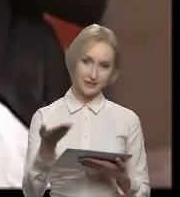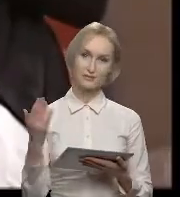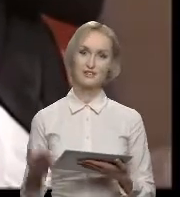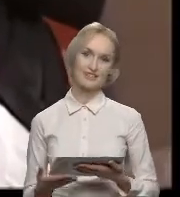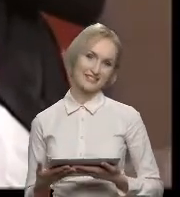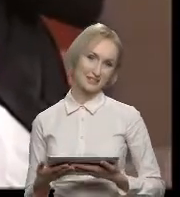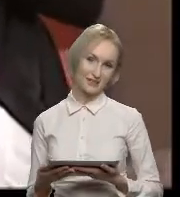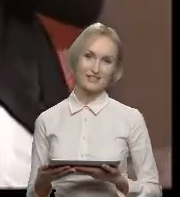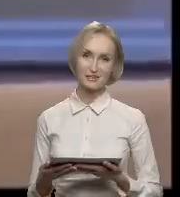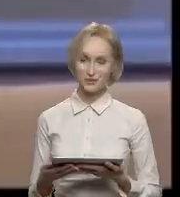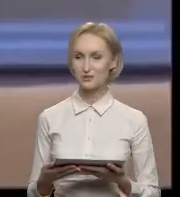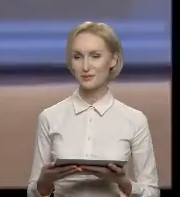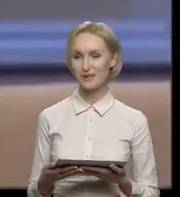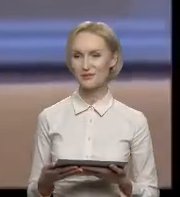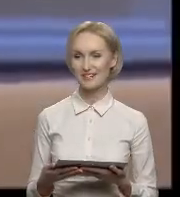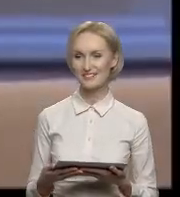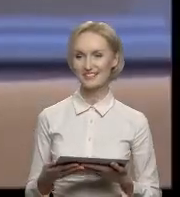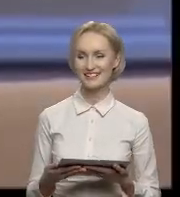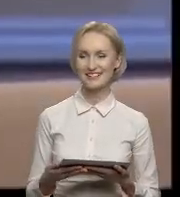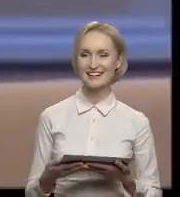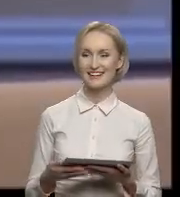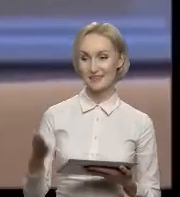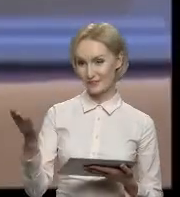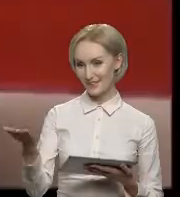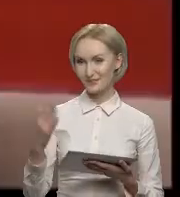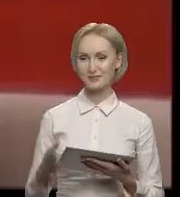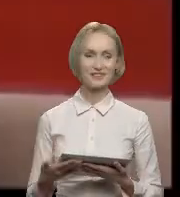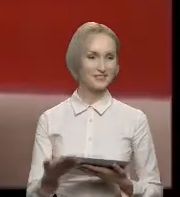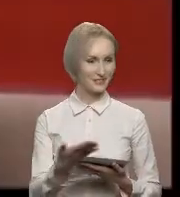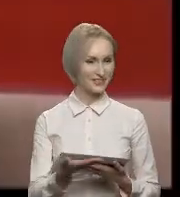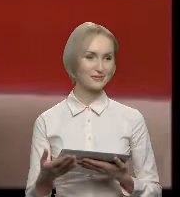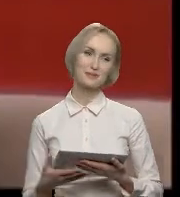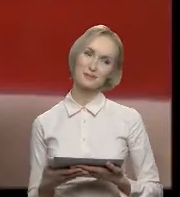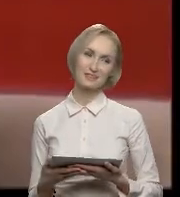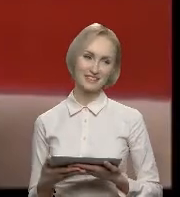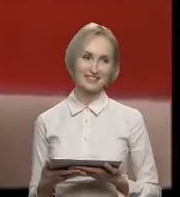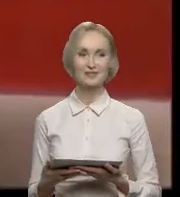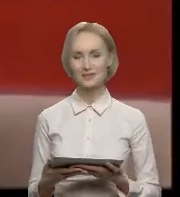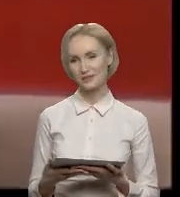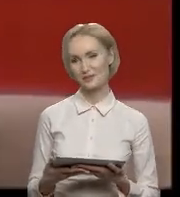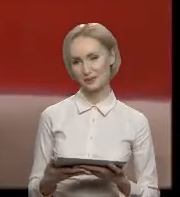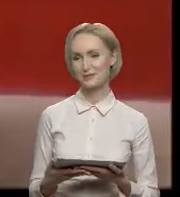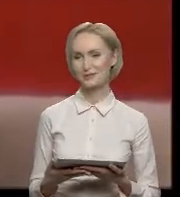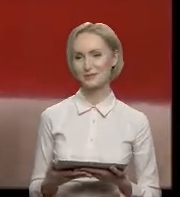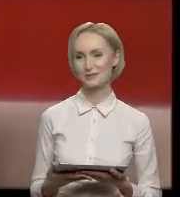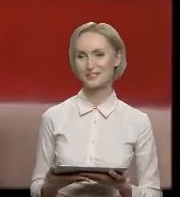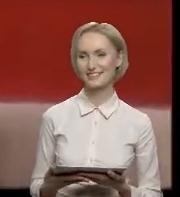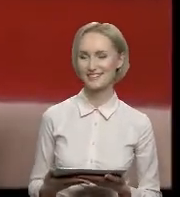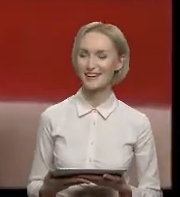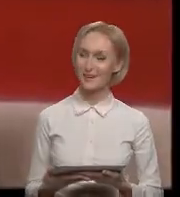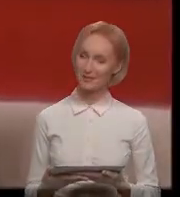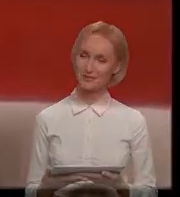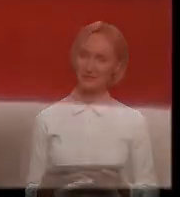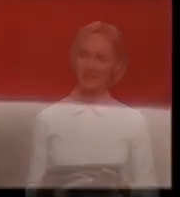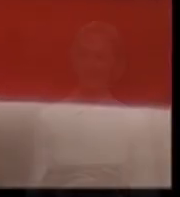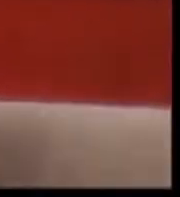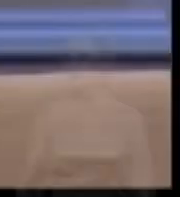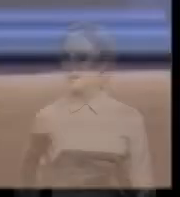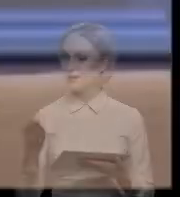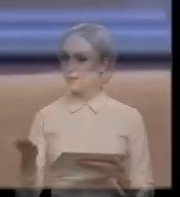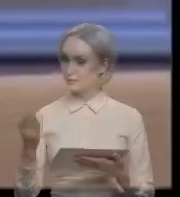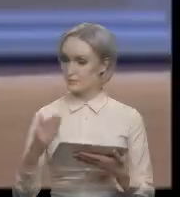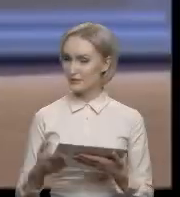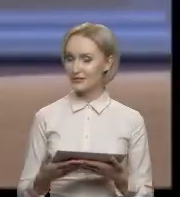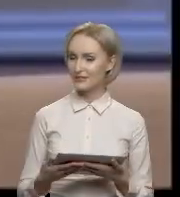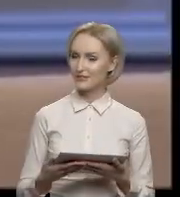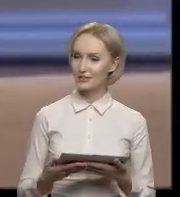would rather for somebody to tell me that. I don't want to look stupid. So I'd rather tell him. If you want to protect him, then why did you go and tell him you wanted to be with him? That's not protecting him. I never